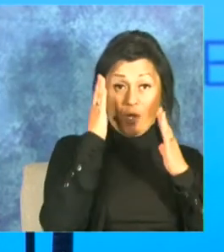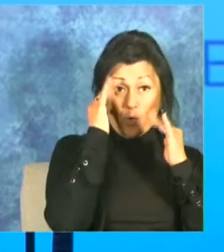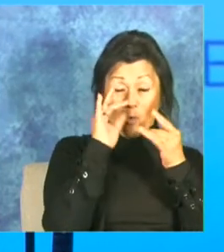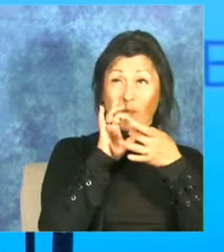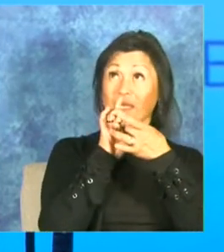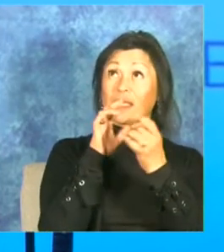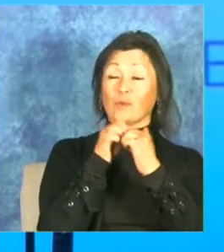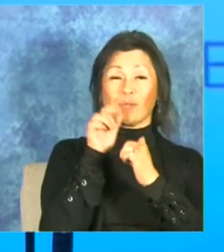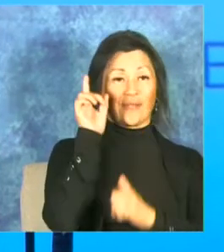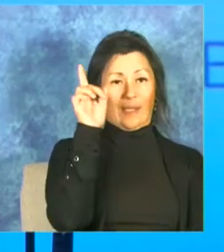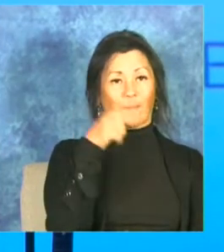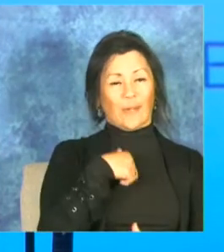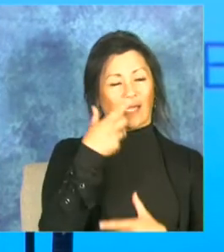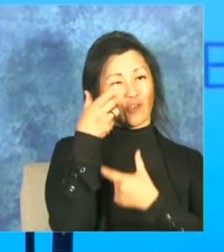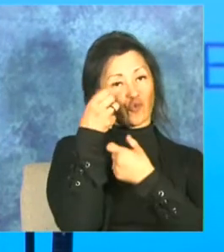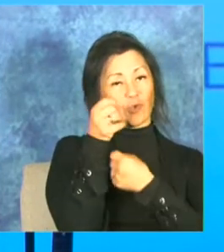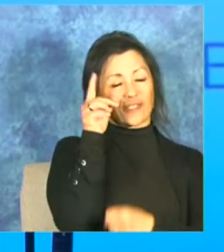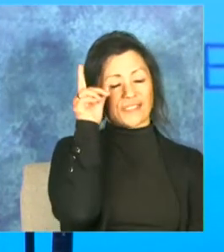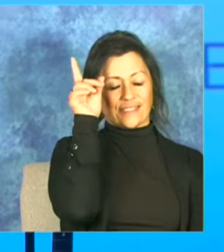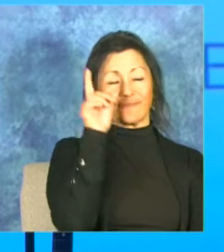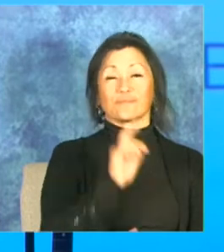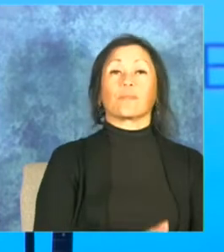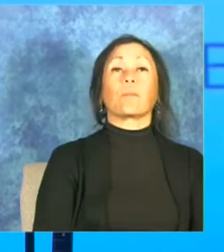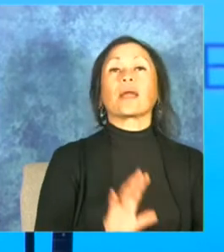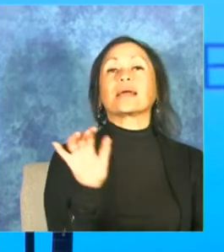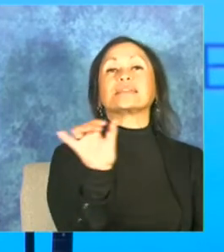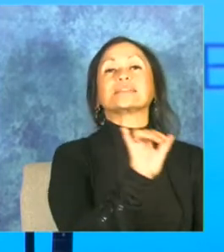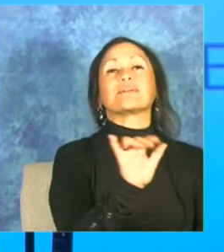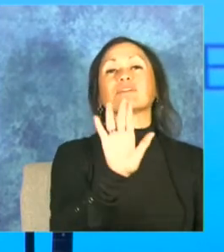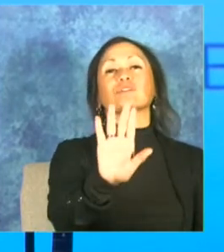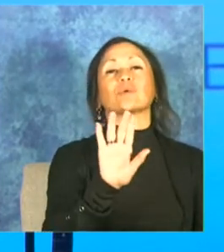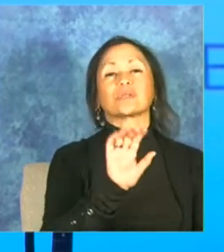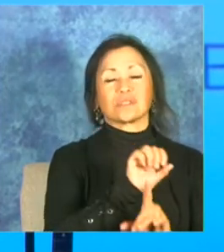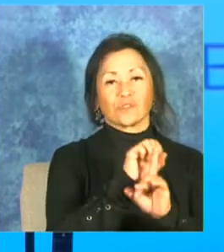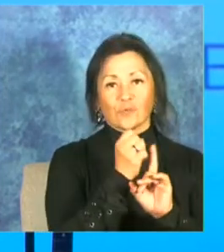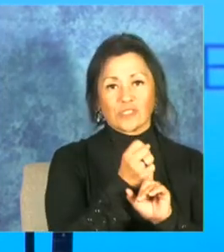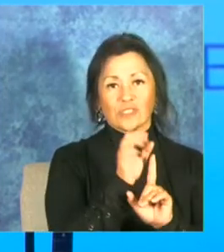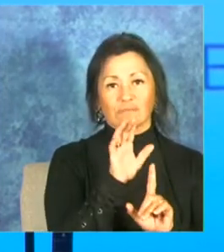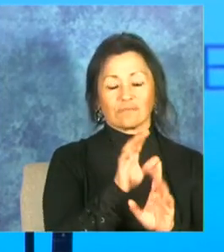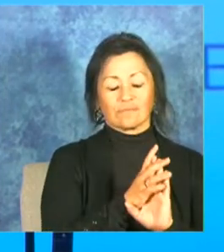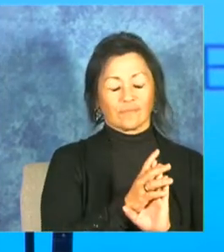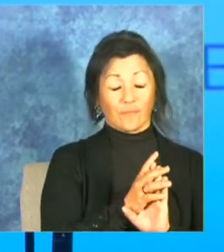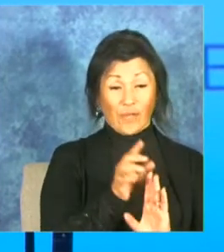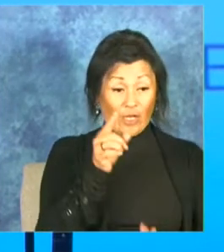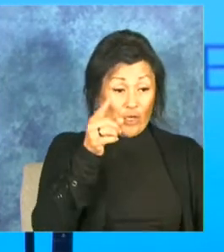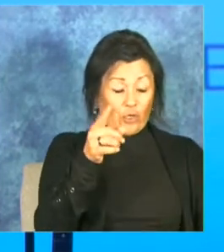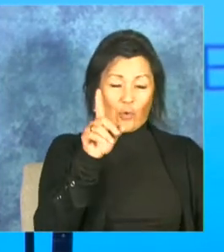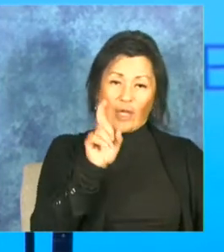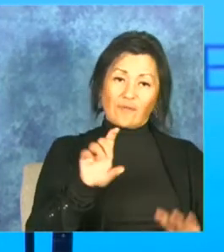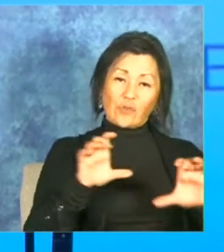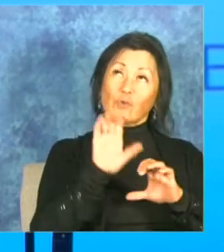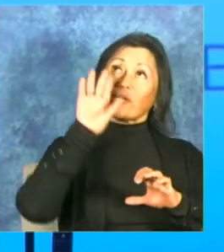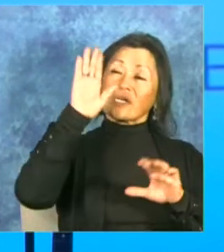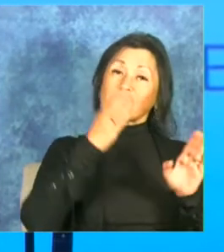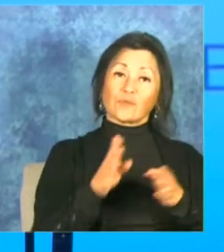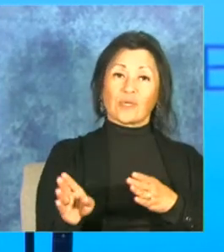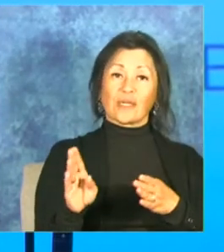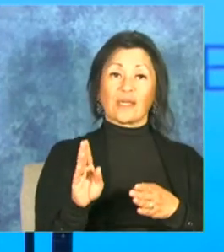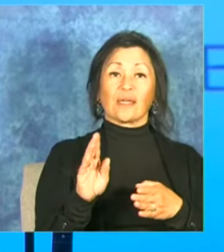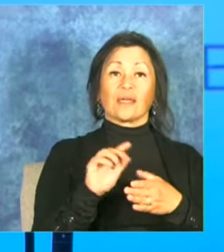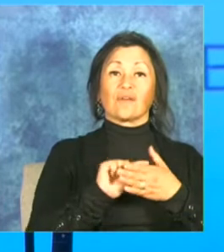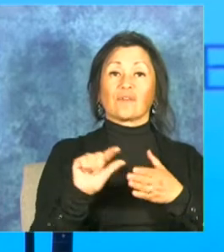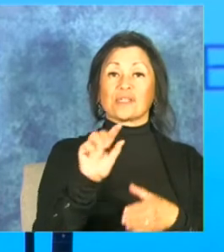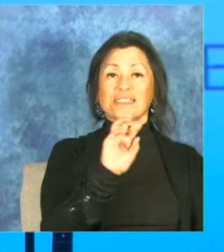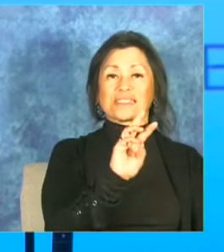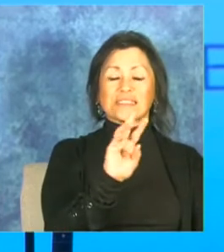My trust was in him. And that is the same for you today. You've got to do it his way. Finally, verse 6 and 7